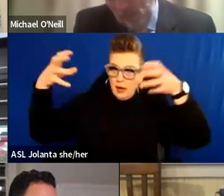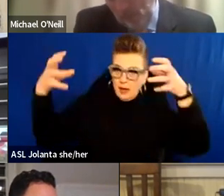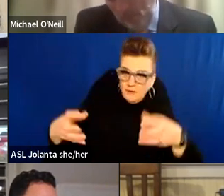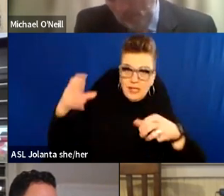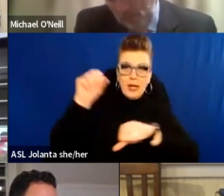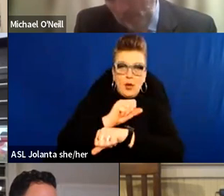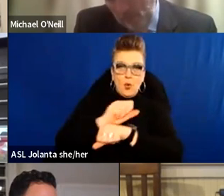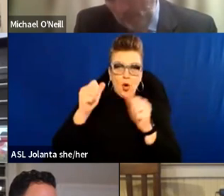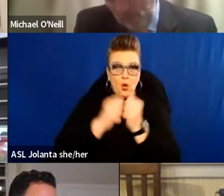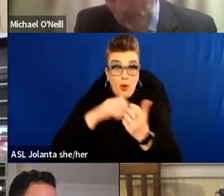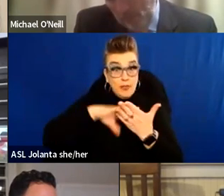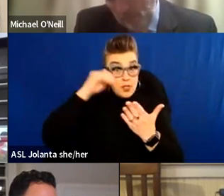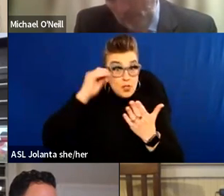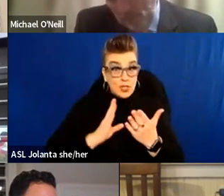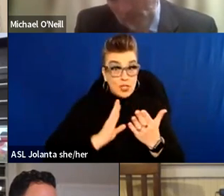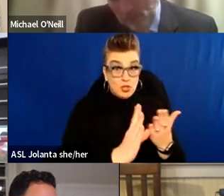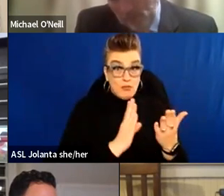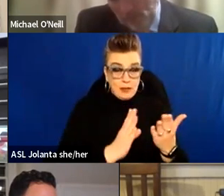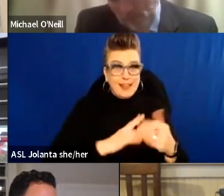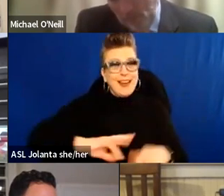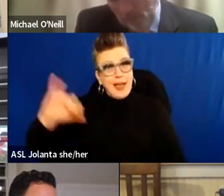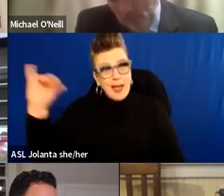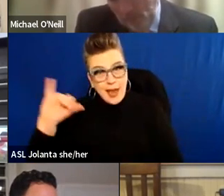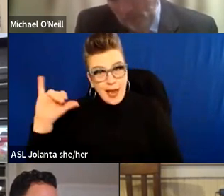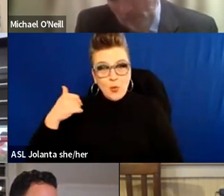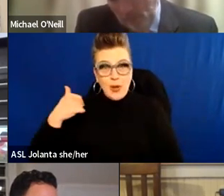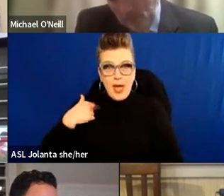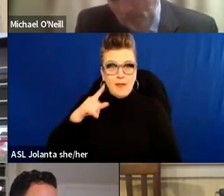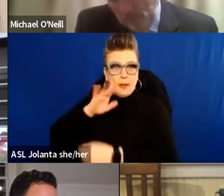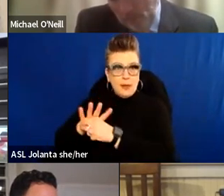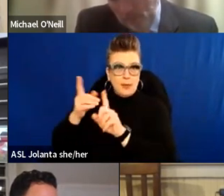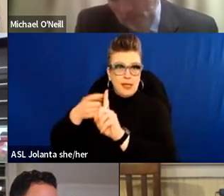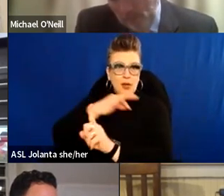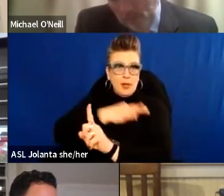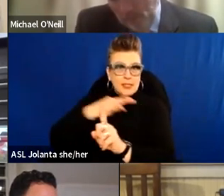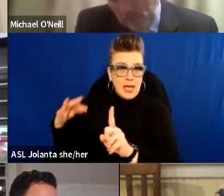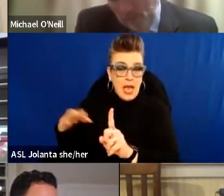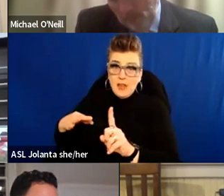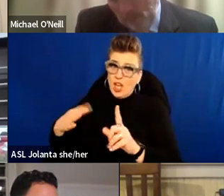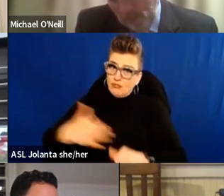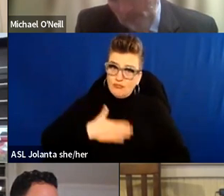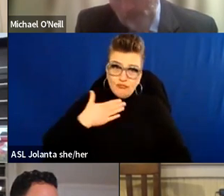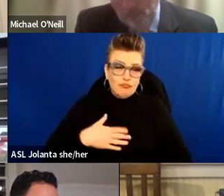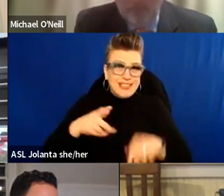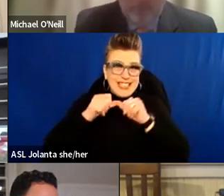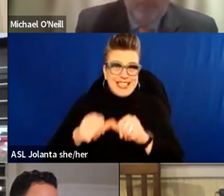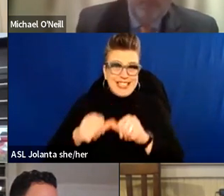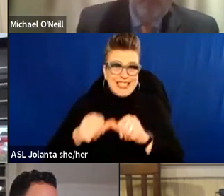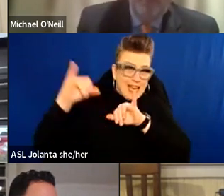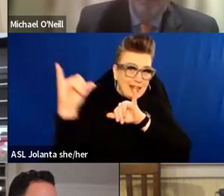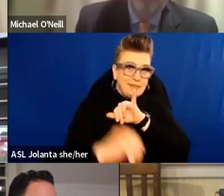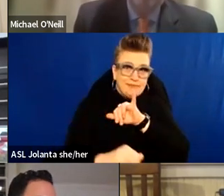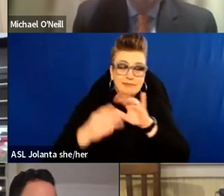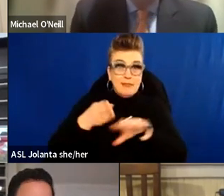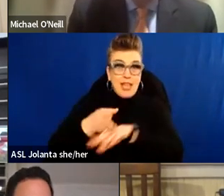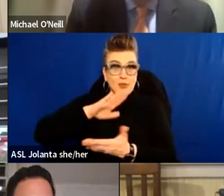students directly and also we have a staff the commitment of the staff and staying at longer longer hours after school uh